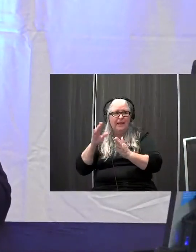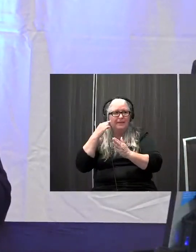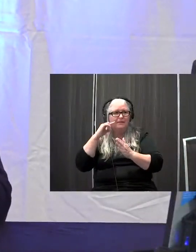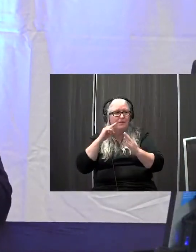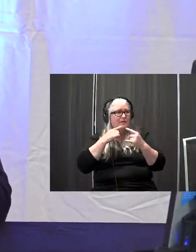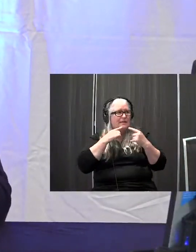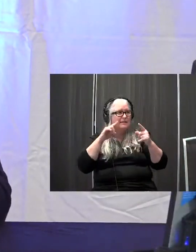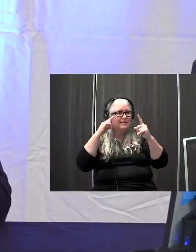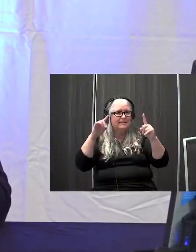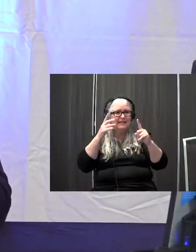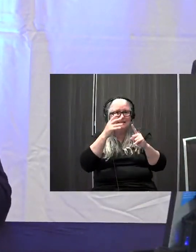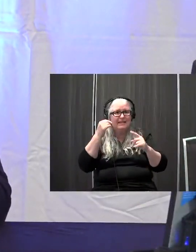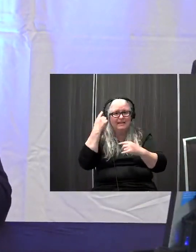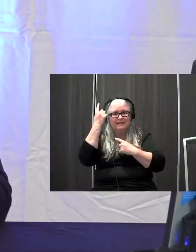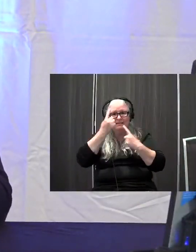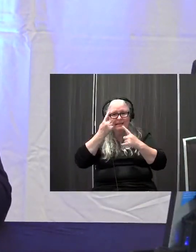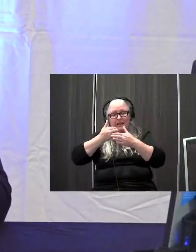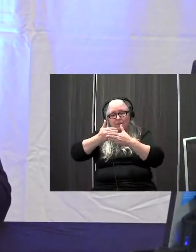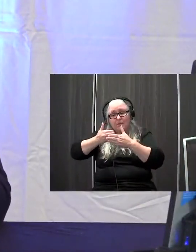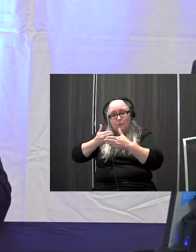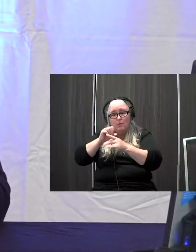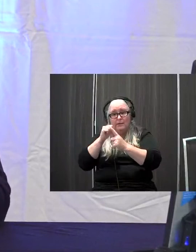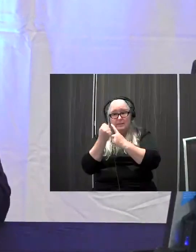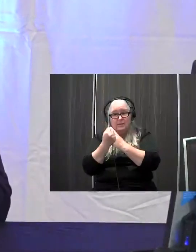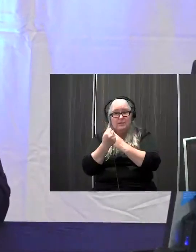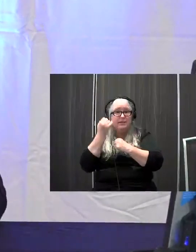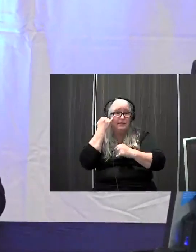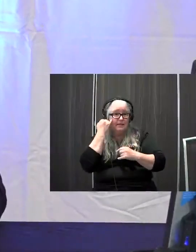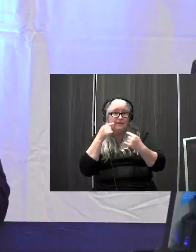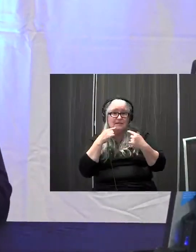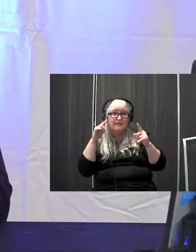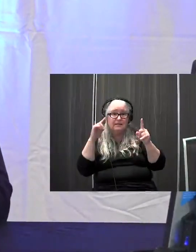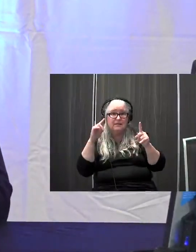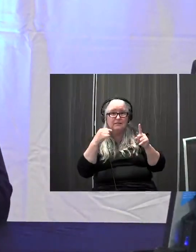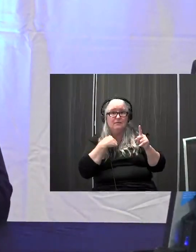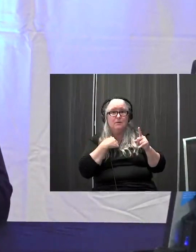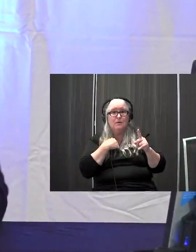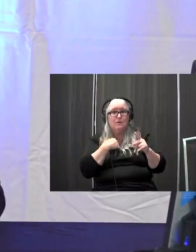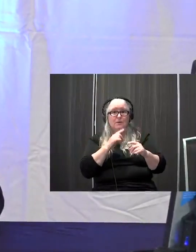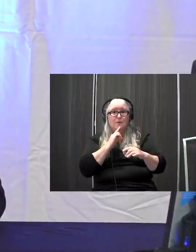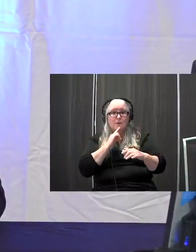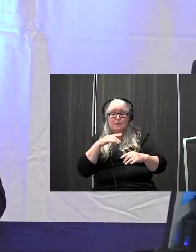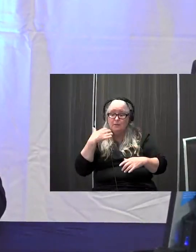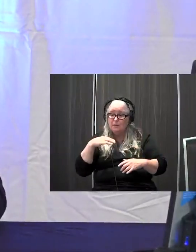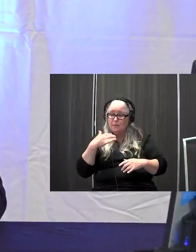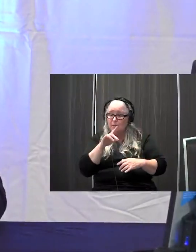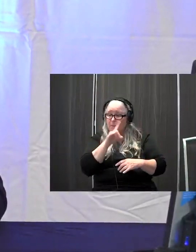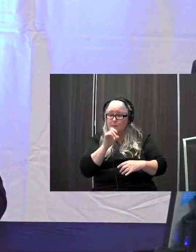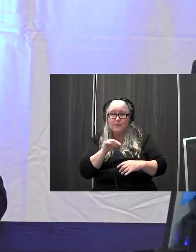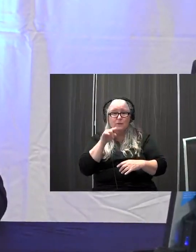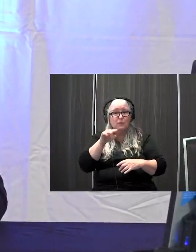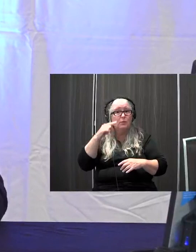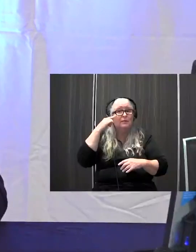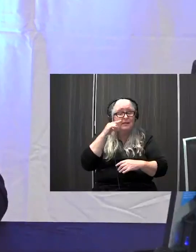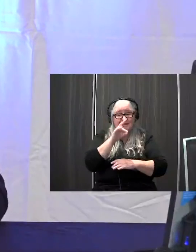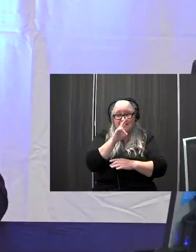thinking before you get into a situation about whether or not it will be successful. A really powerful question might be, do you think it's 75% likely that